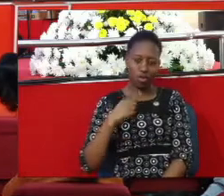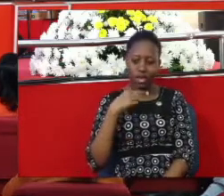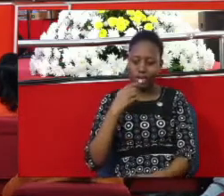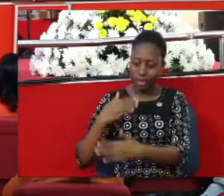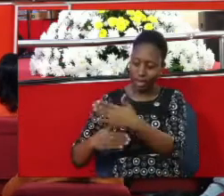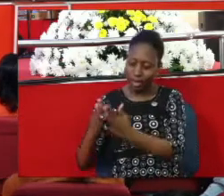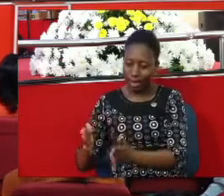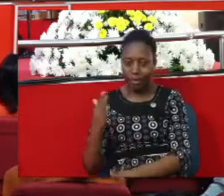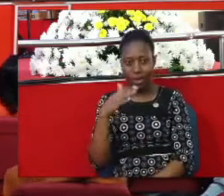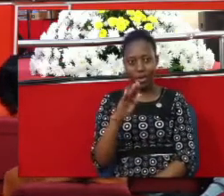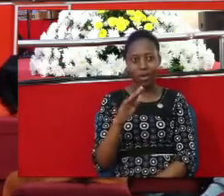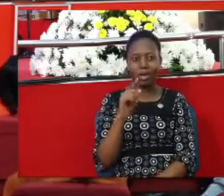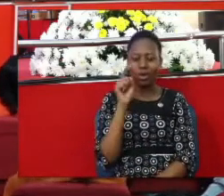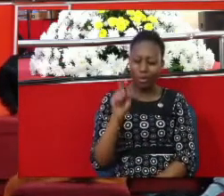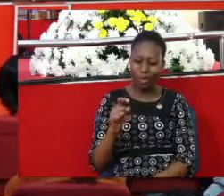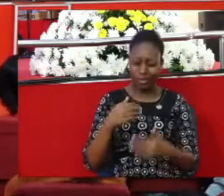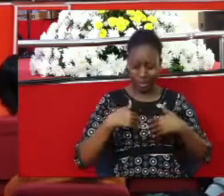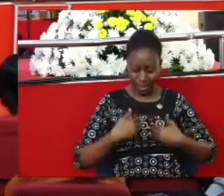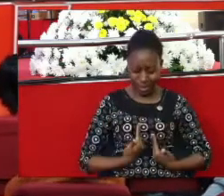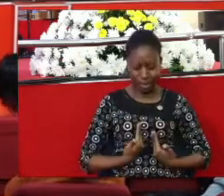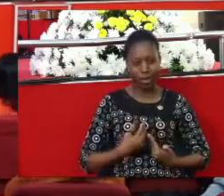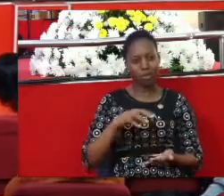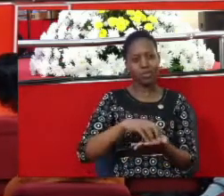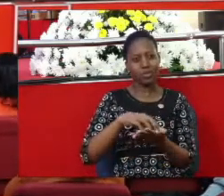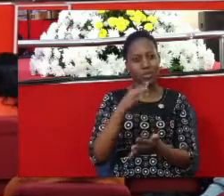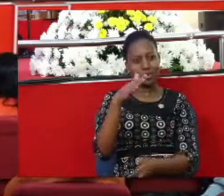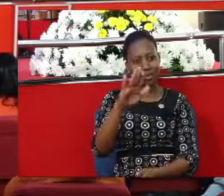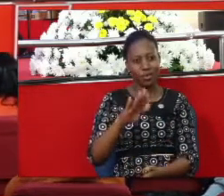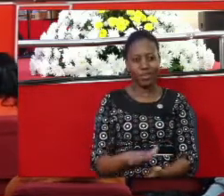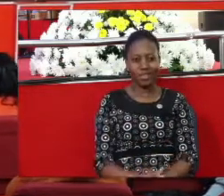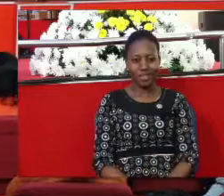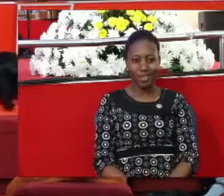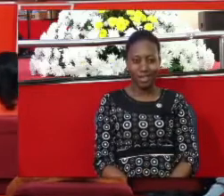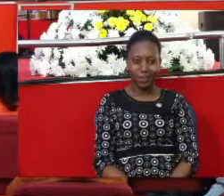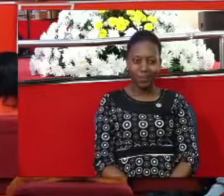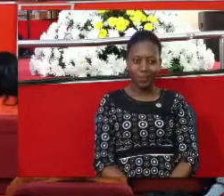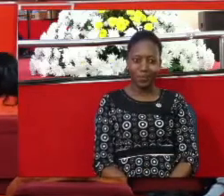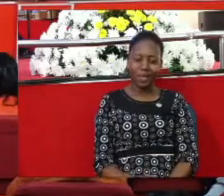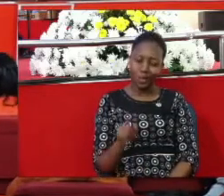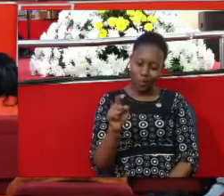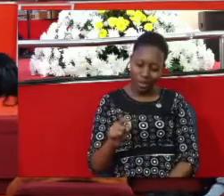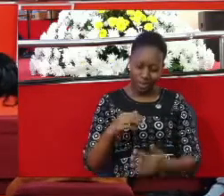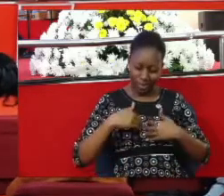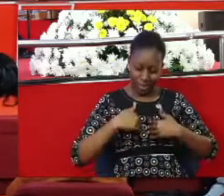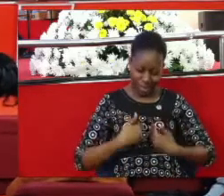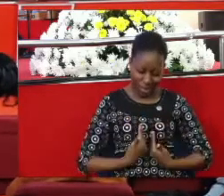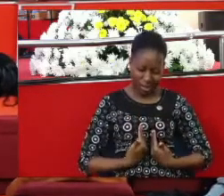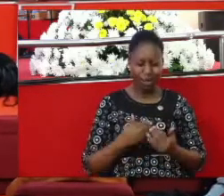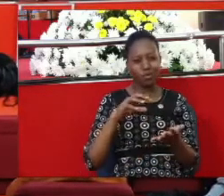tired of where you are. If you want to pray a radical prayer, you have to be tired of where you are.